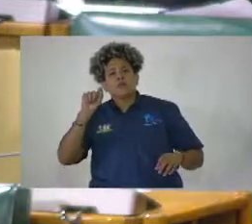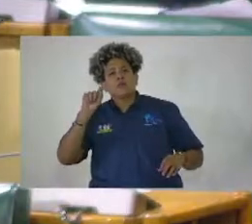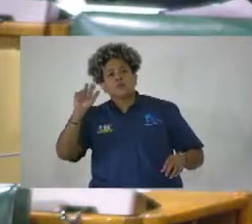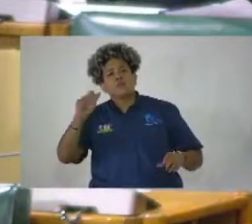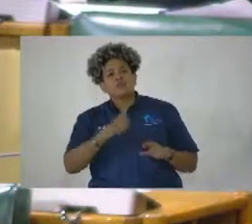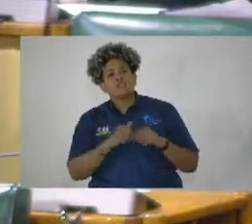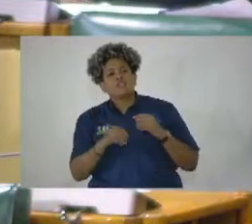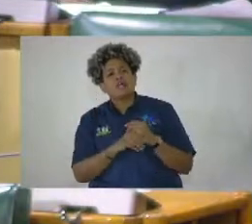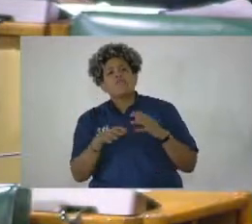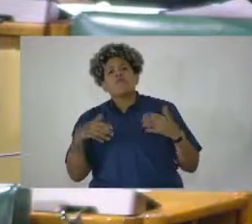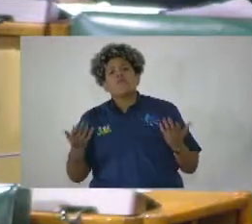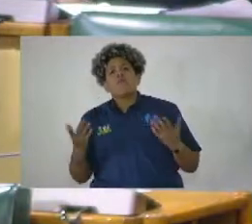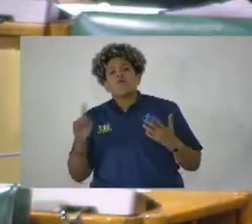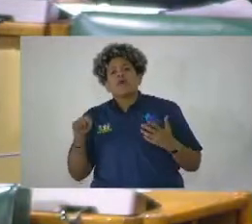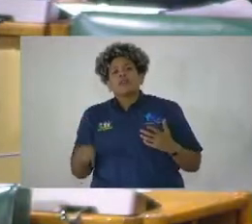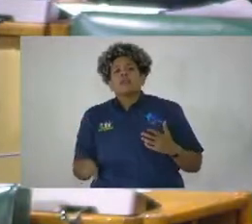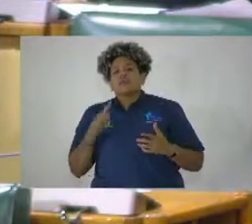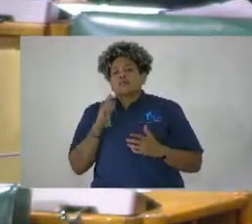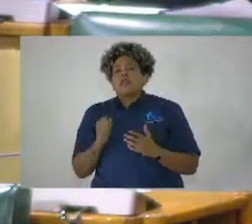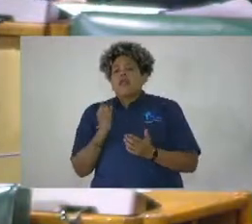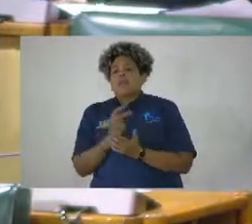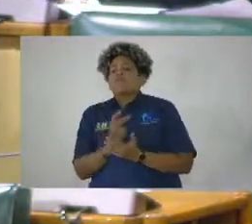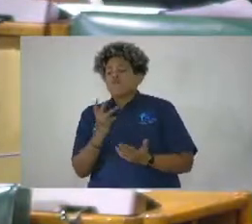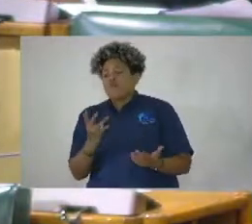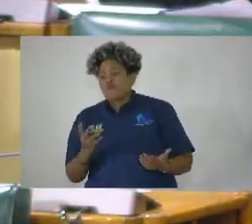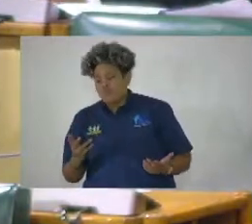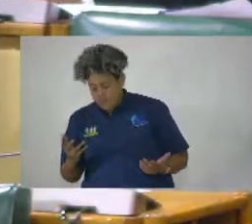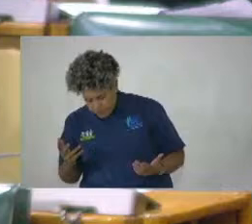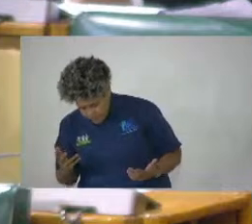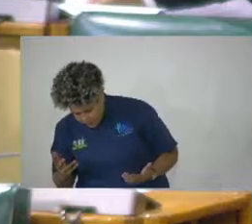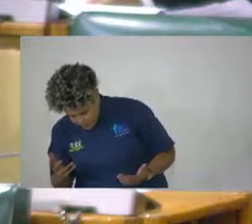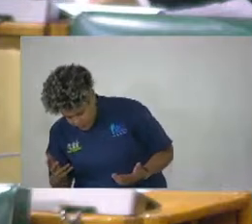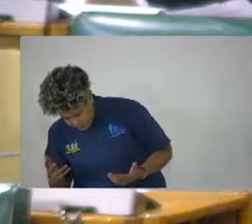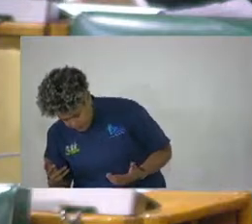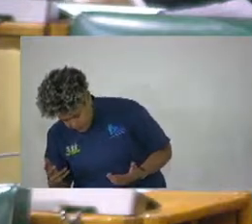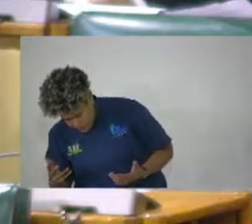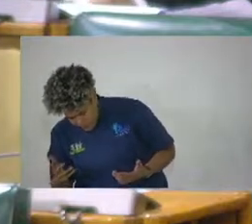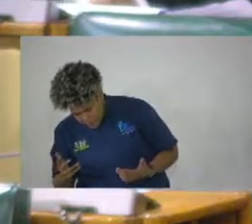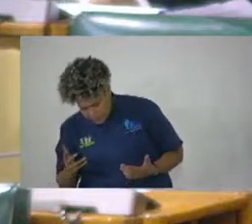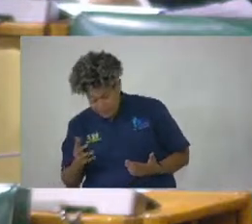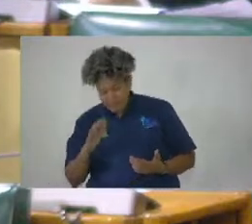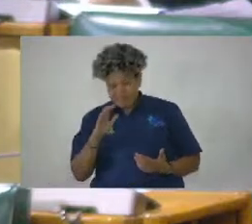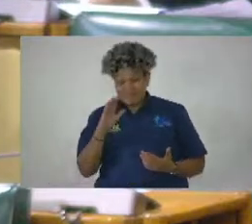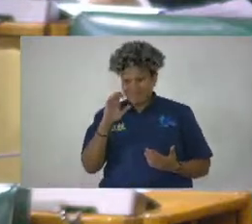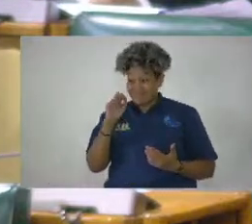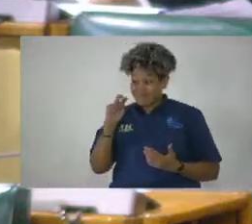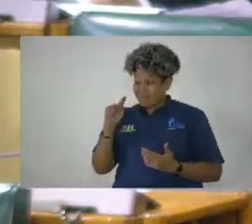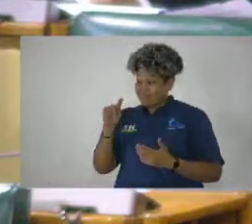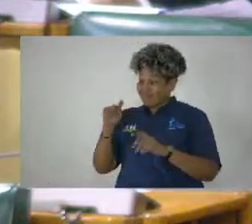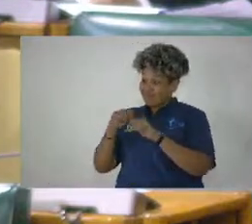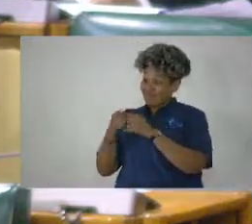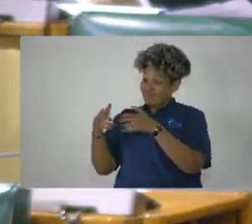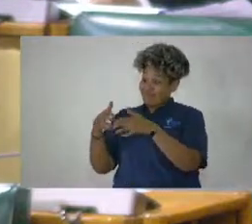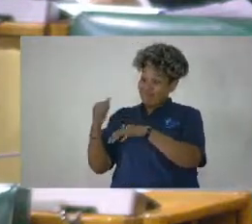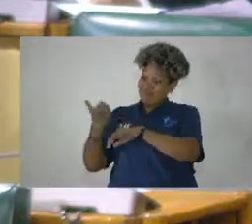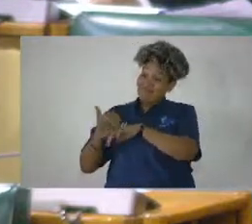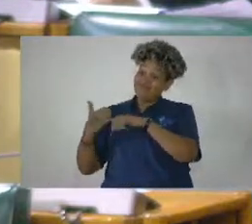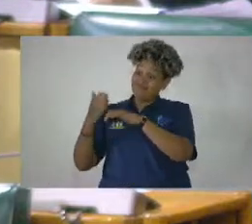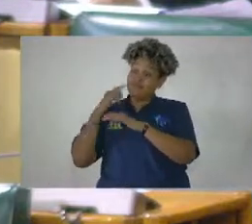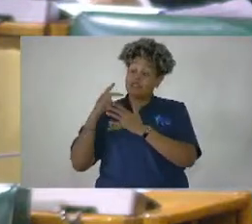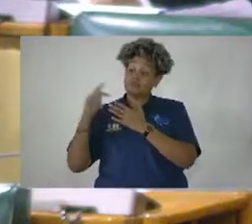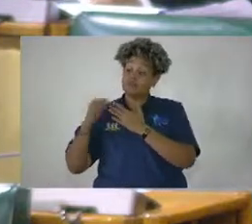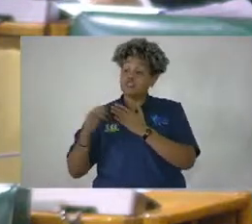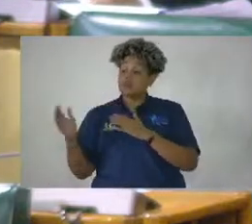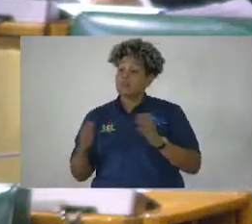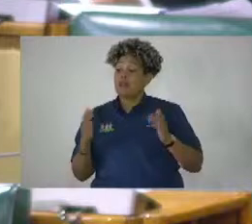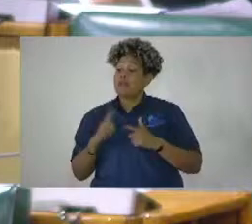where this was approved. An enterprise team was established for the project